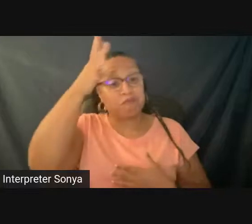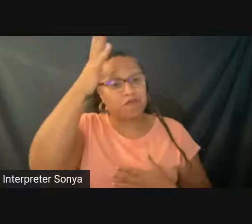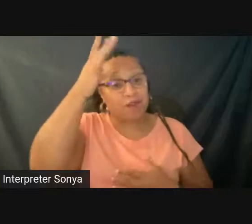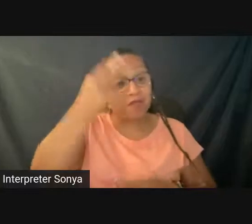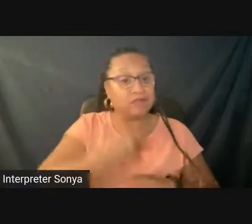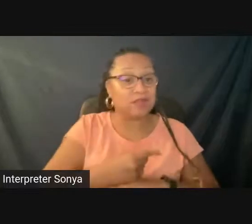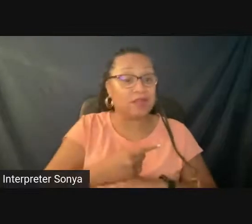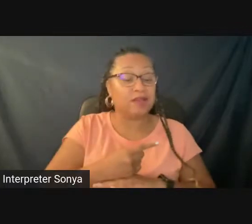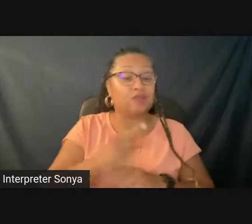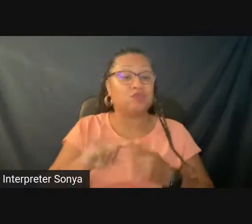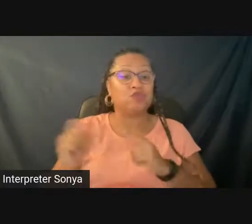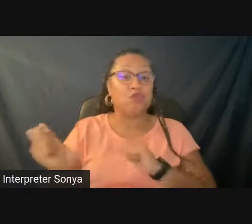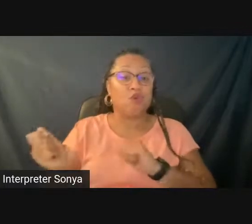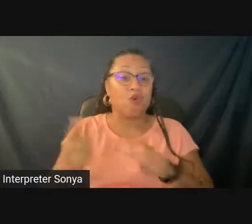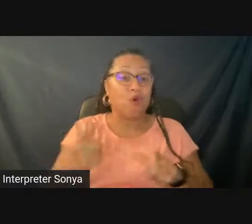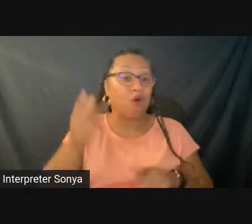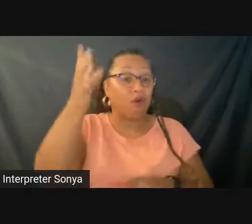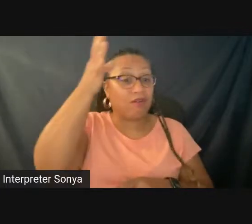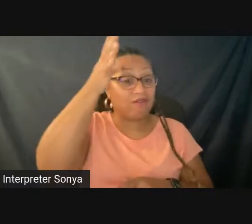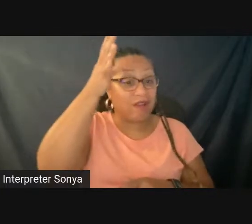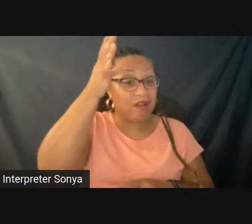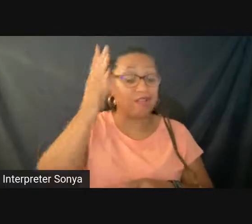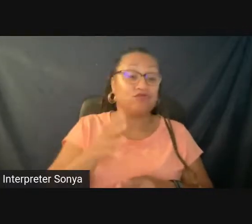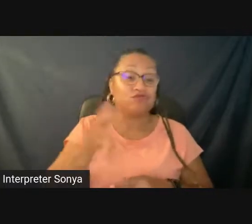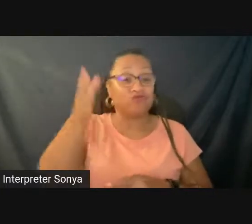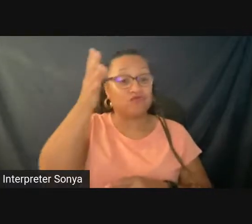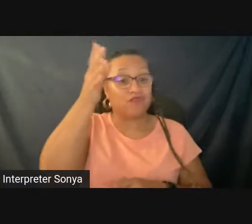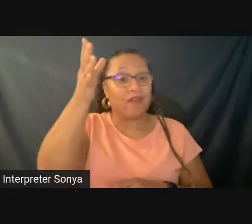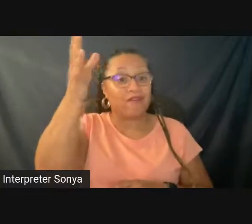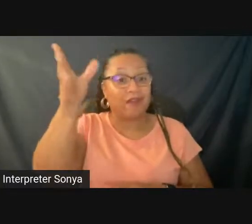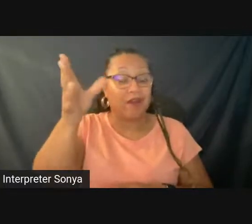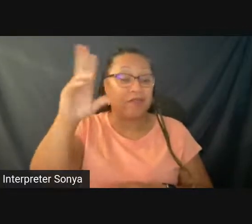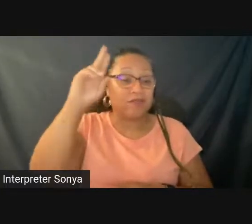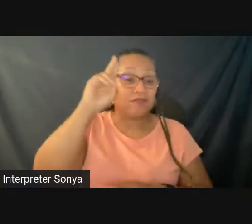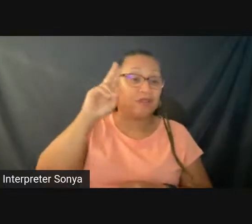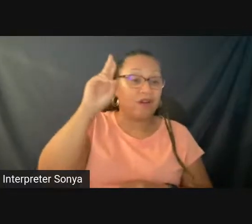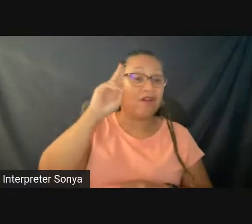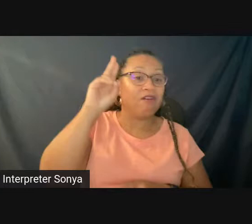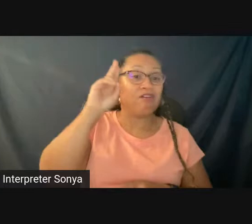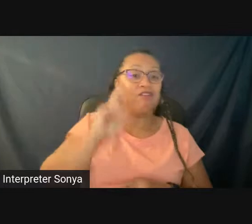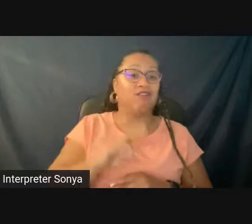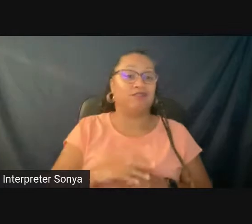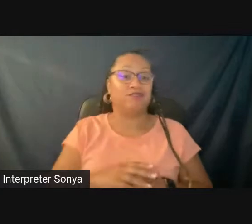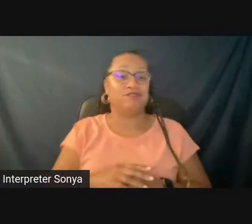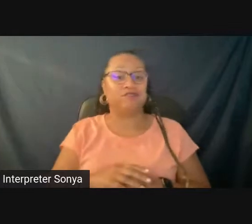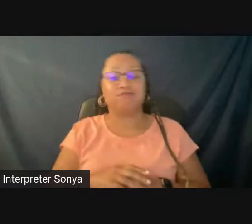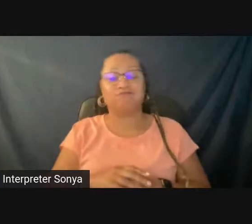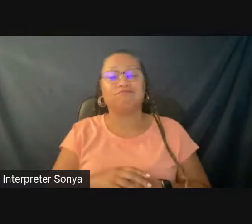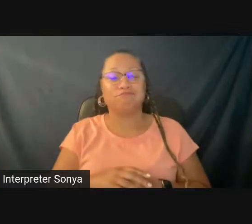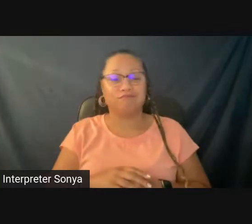Day to all the fathers, the grandfathers, the uncles, the